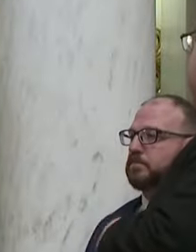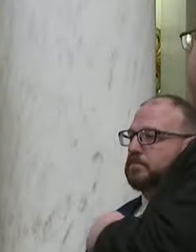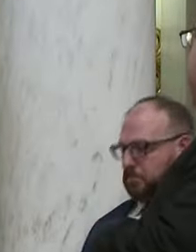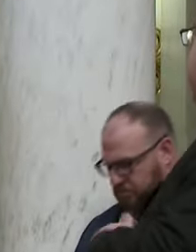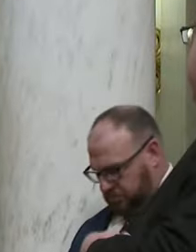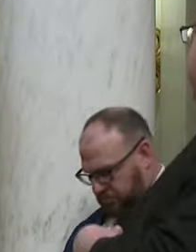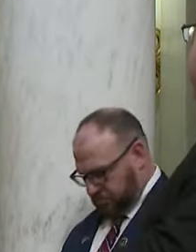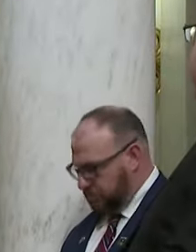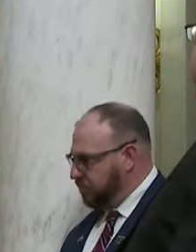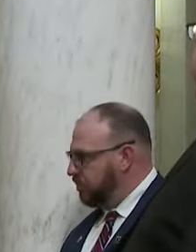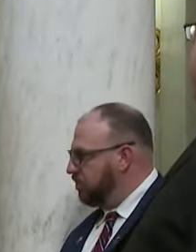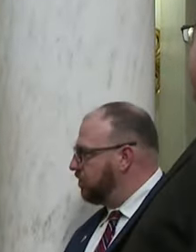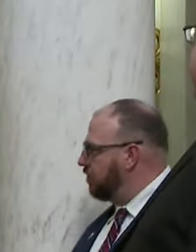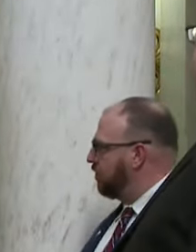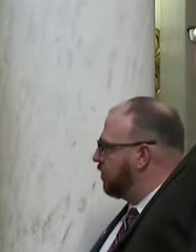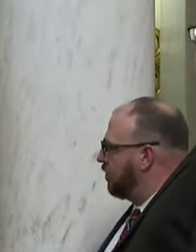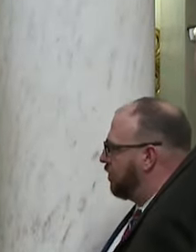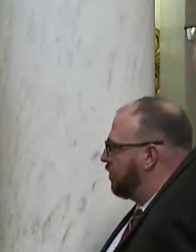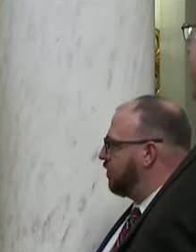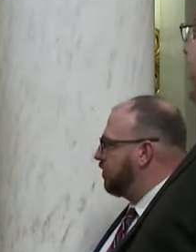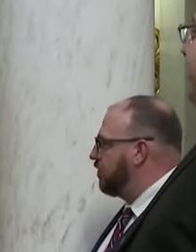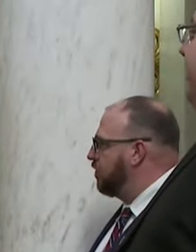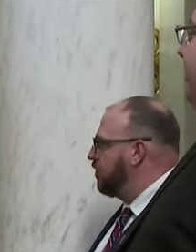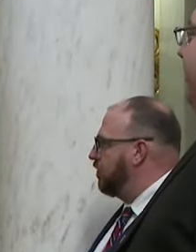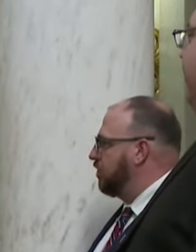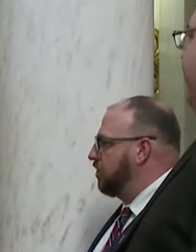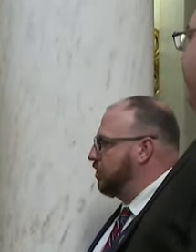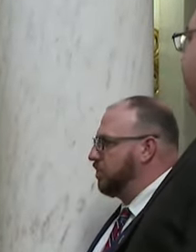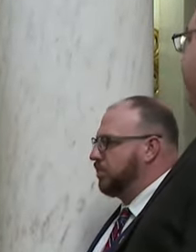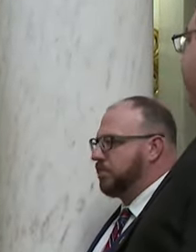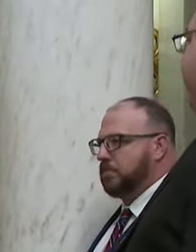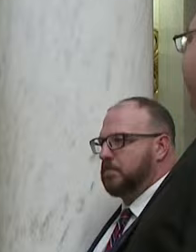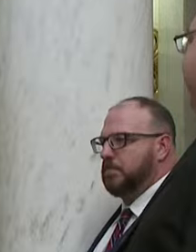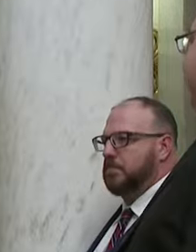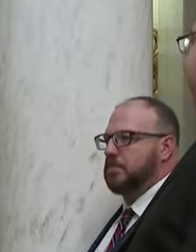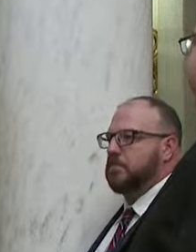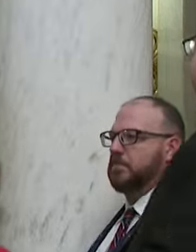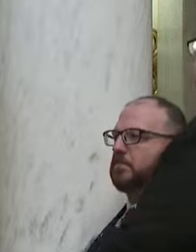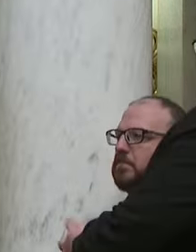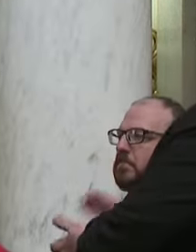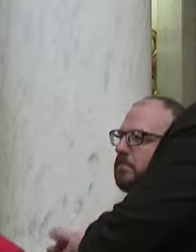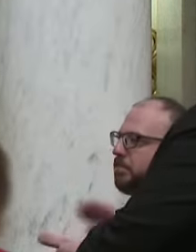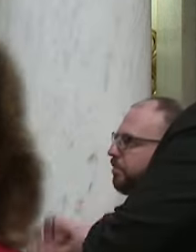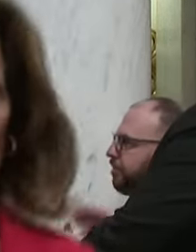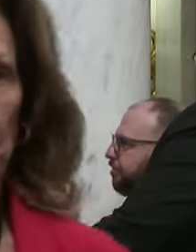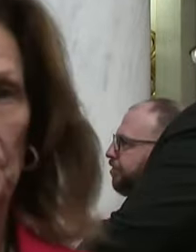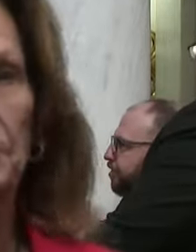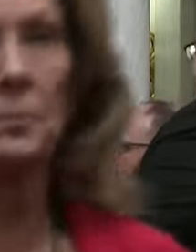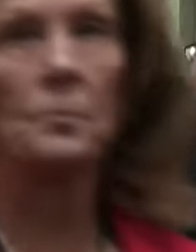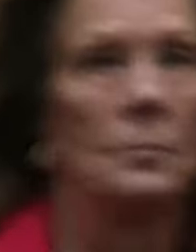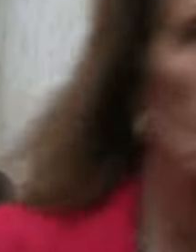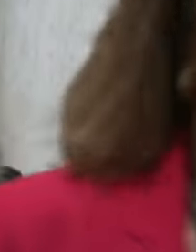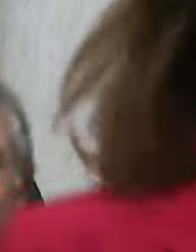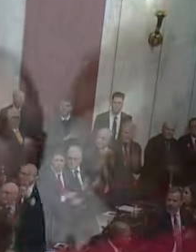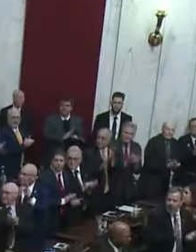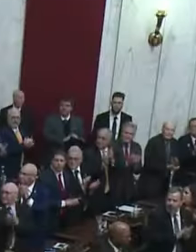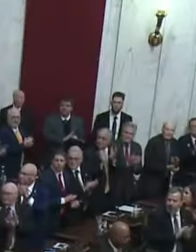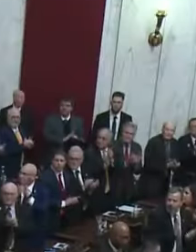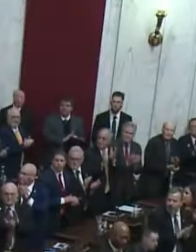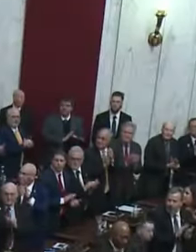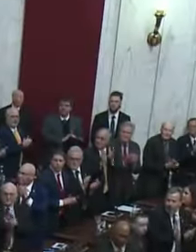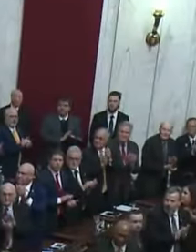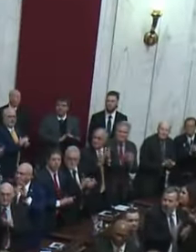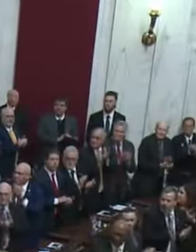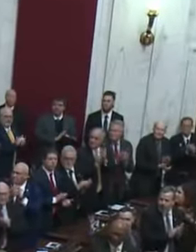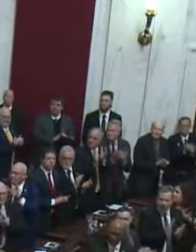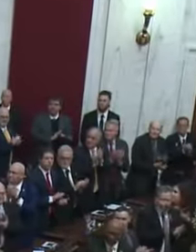a 21.25% personal income tax cut, a state revenue surplus that stands at $400 million, billions of